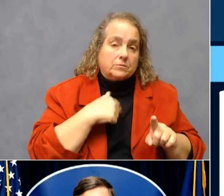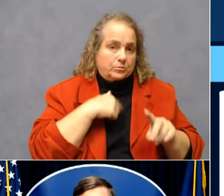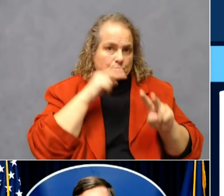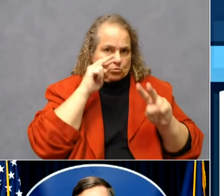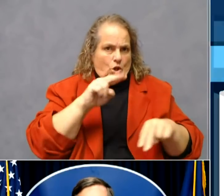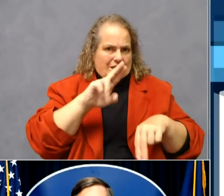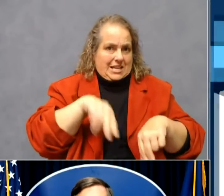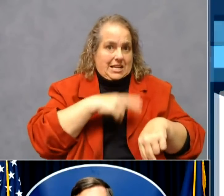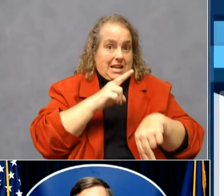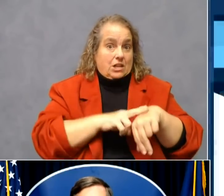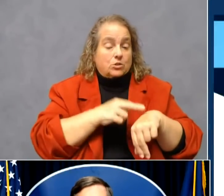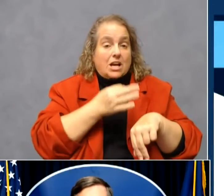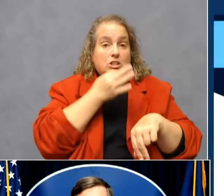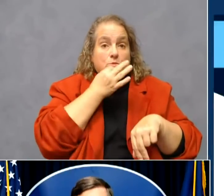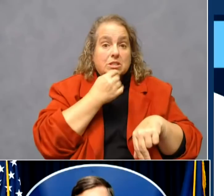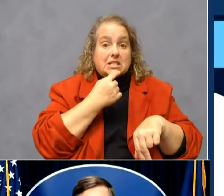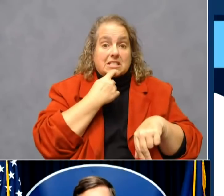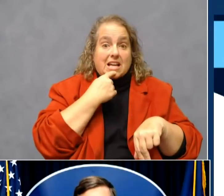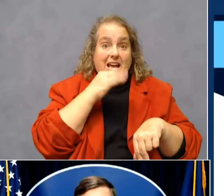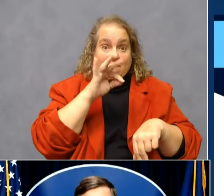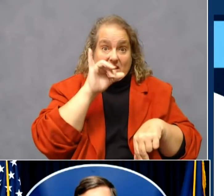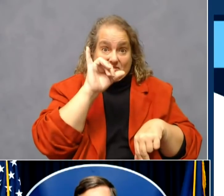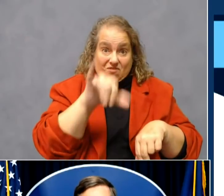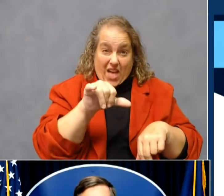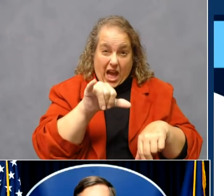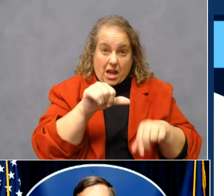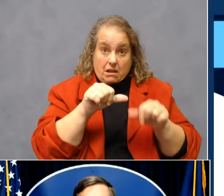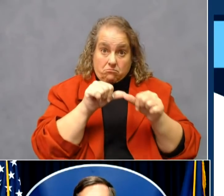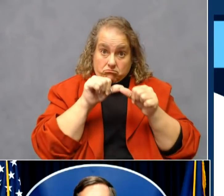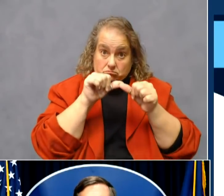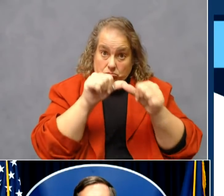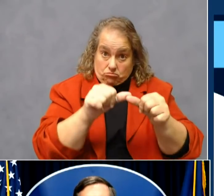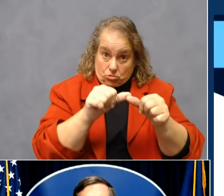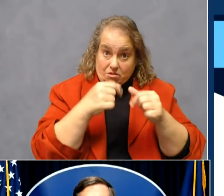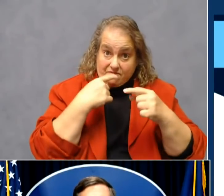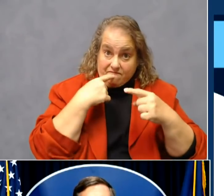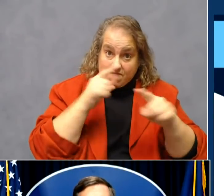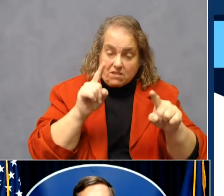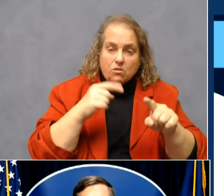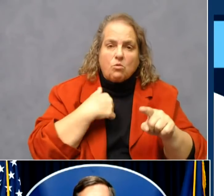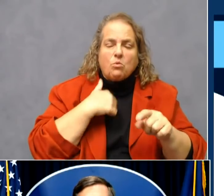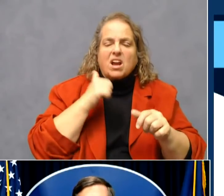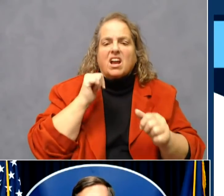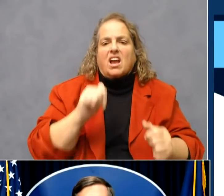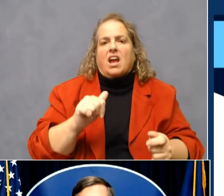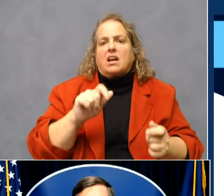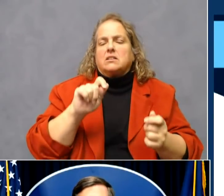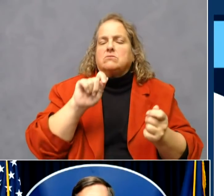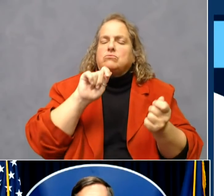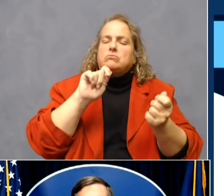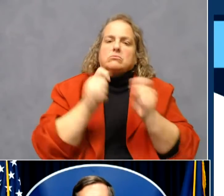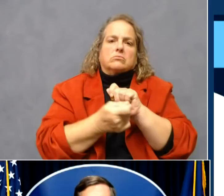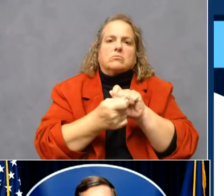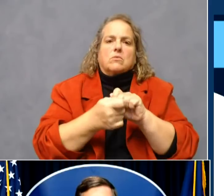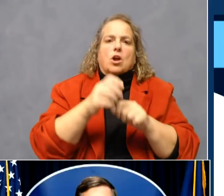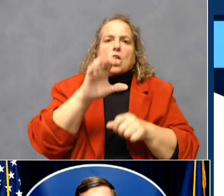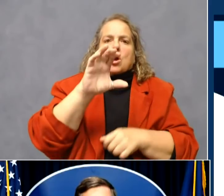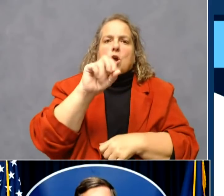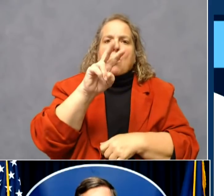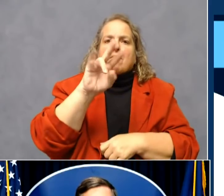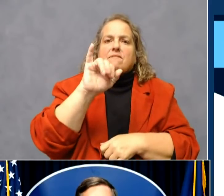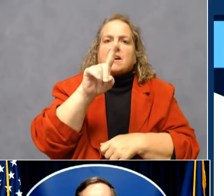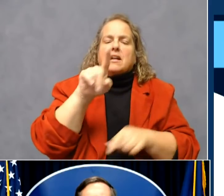holds, we can turn COVID into something like a cold or a minor flu. Think about